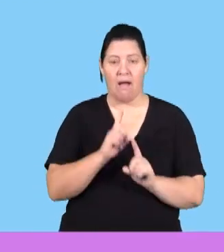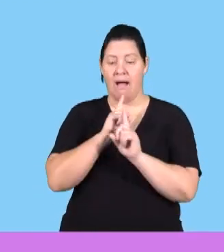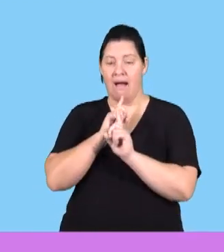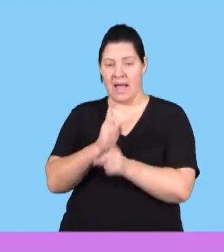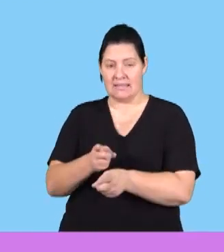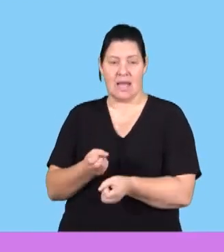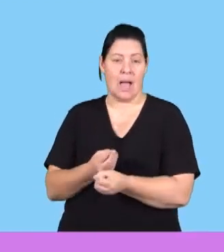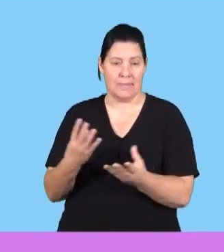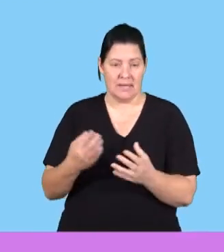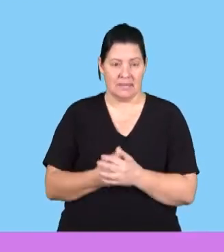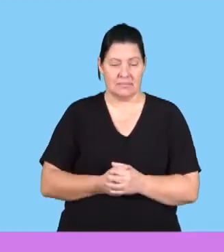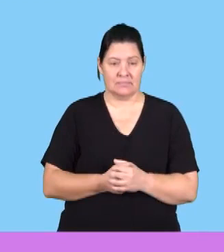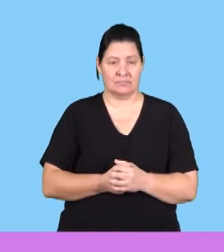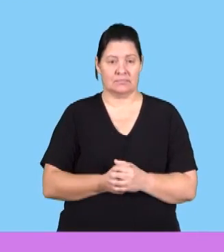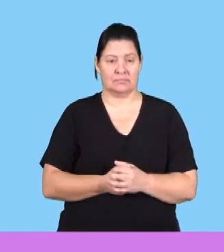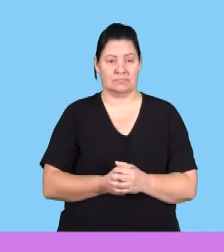get an answer of